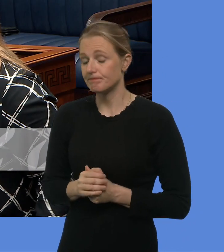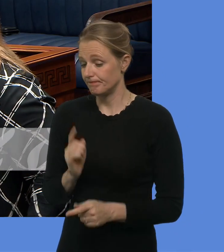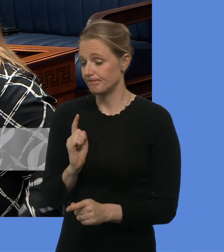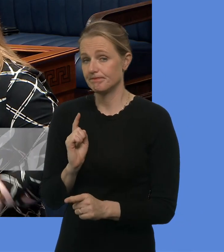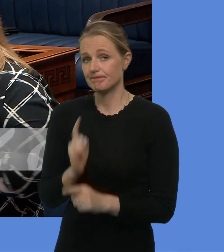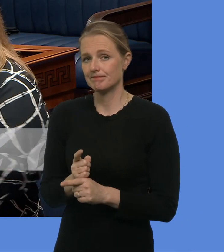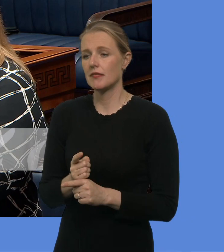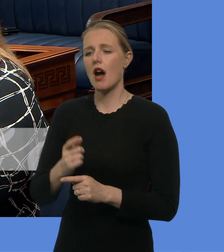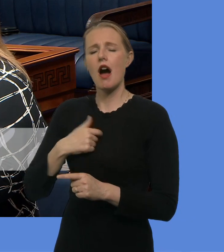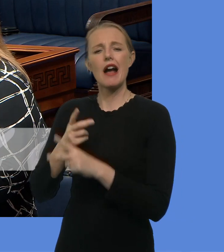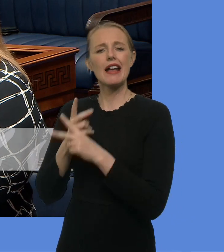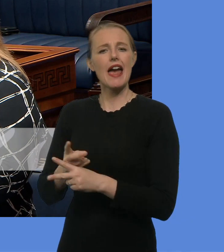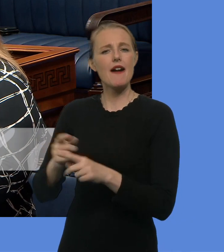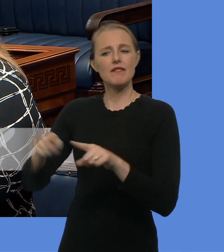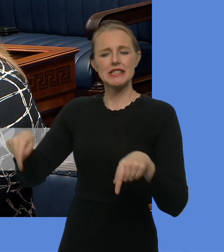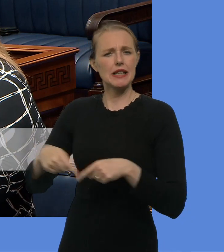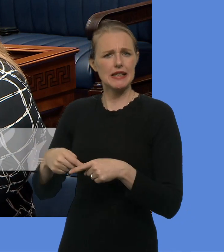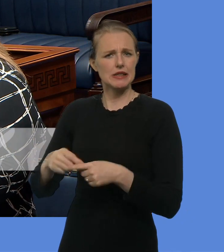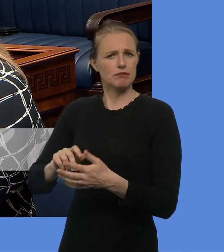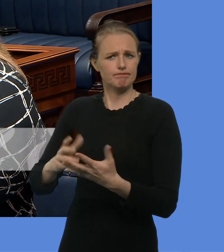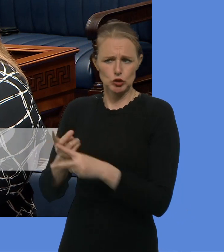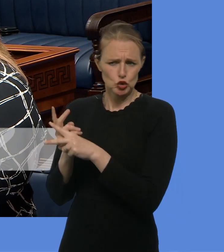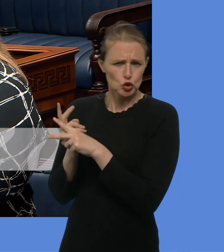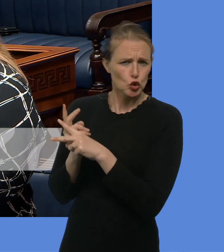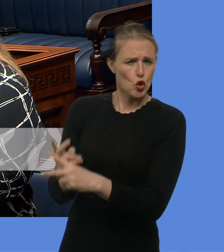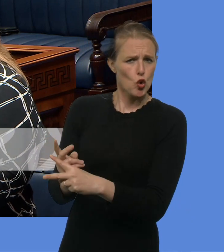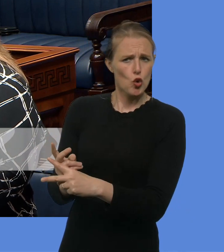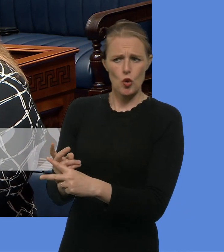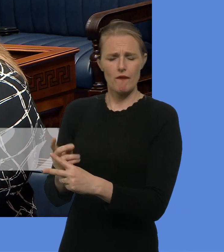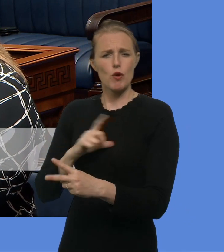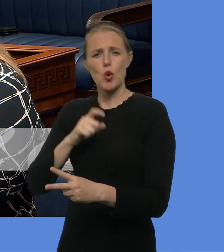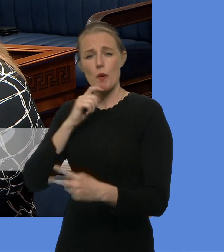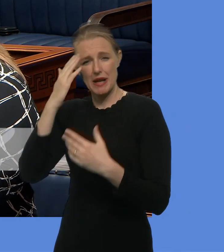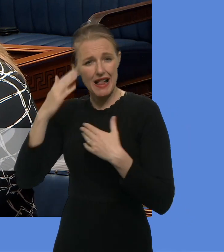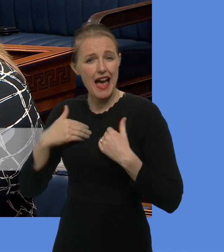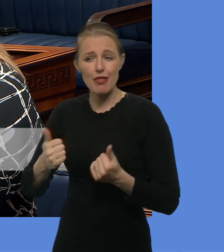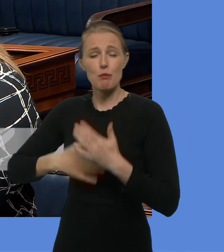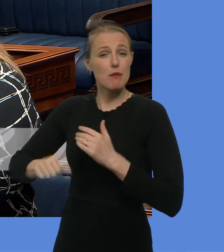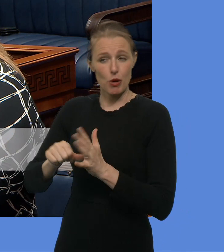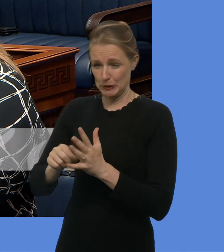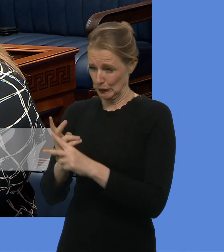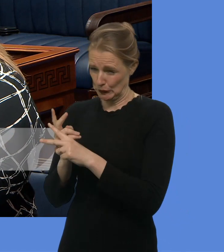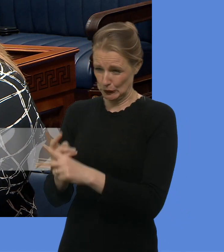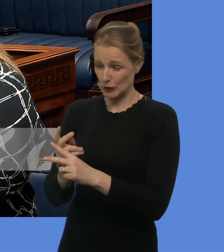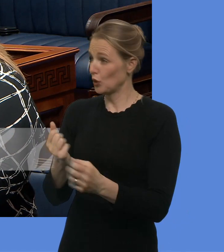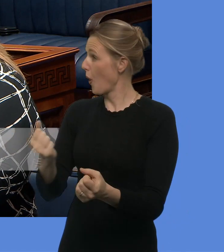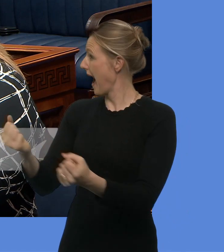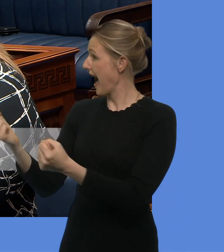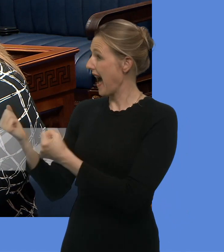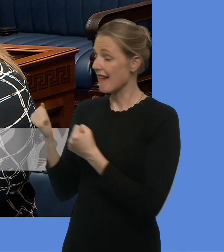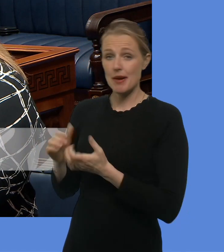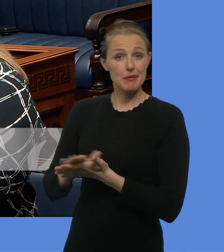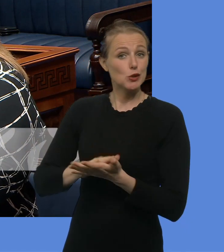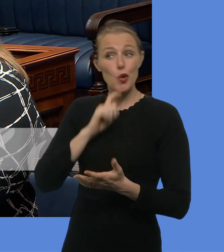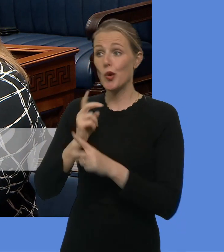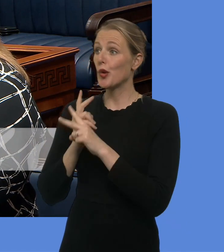secure care facilities for those with the most serious mental health and behavioural problems, it falls increasingly to the Department of Justice to house those